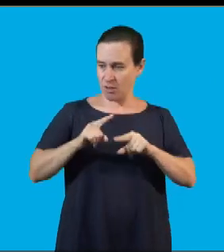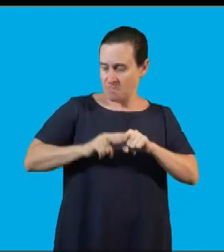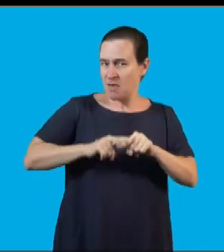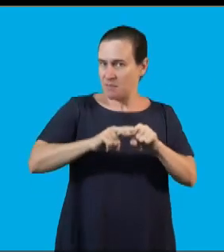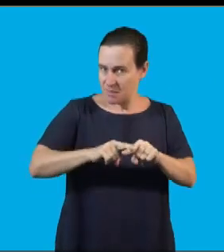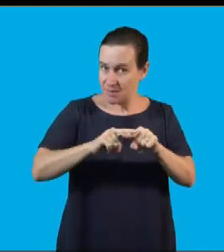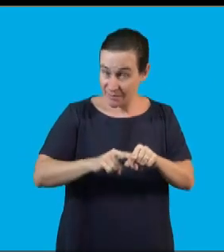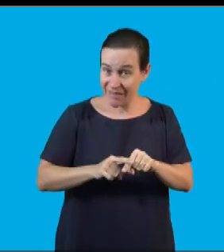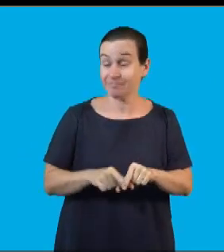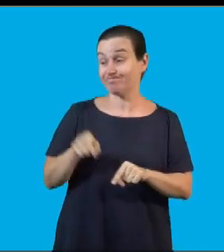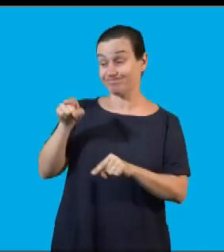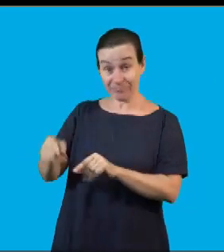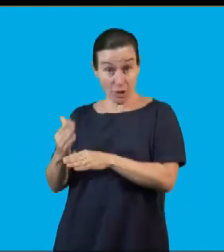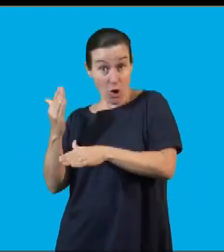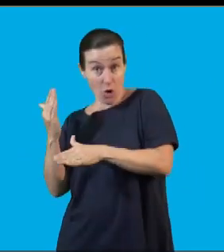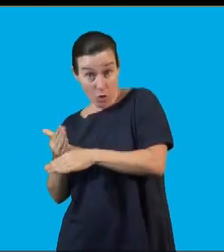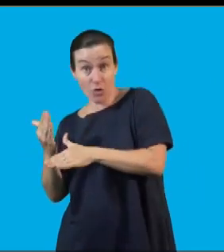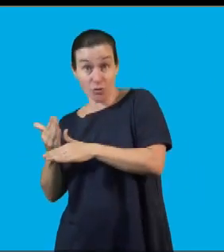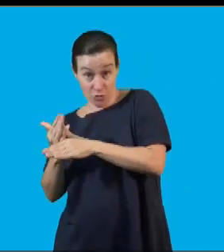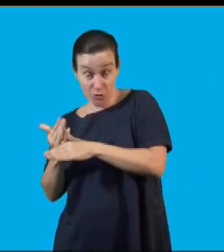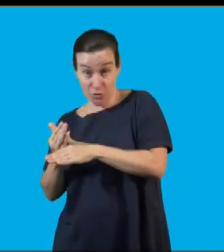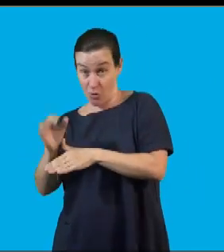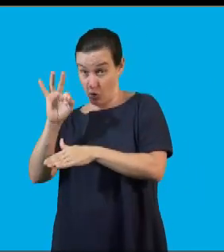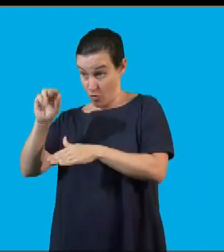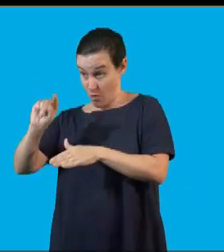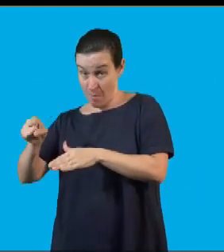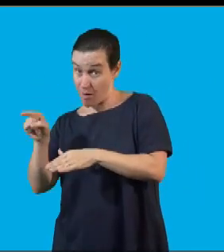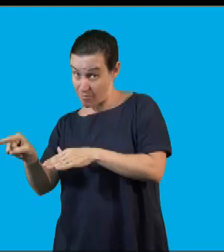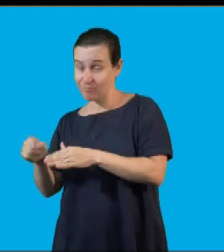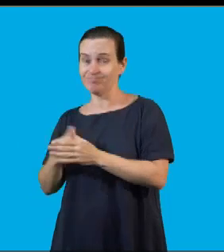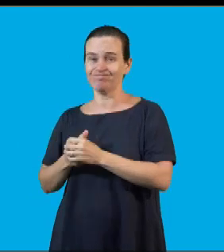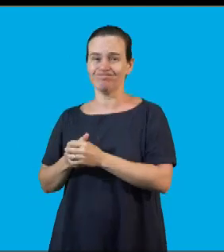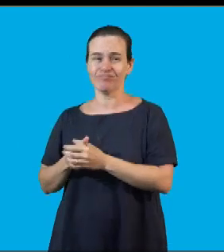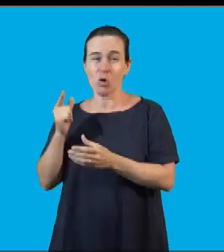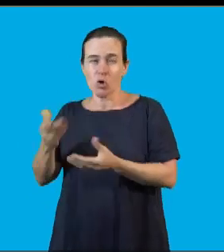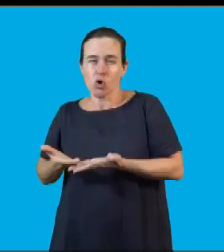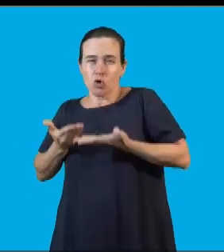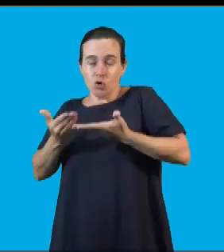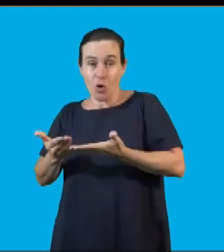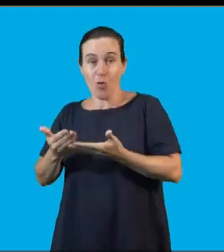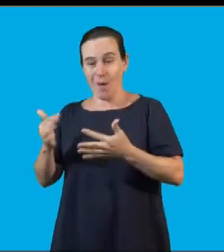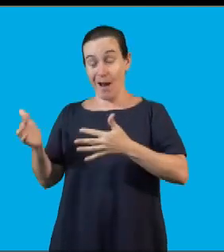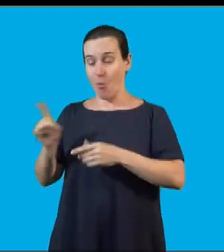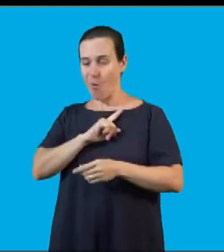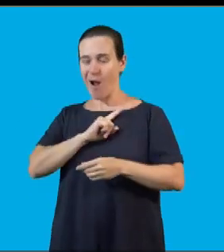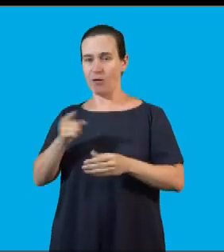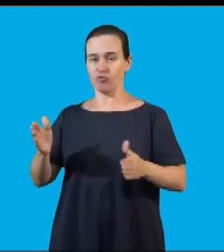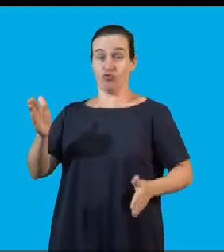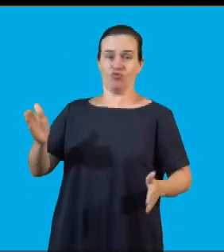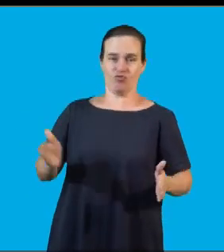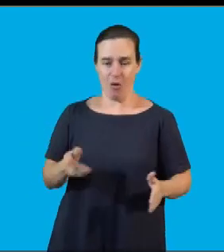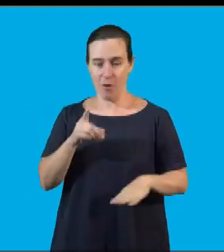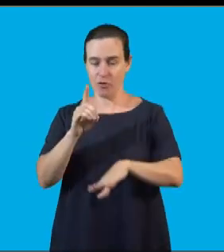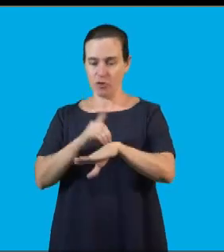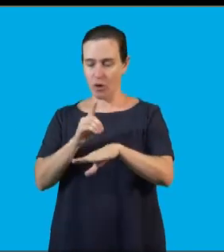more detail about that. And then the cartoon, that's where my 3rd mark starts. The cartoon illustrates this by showing